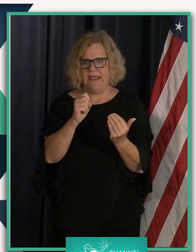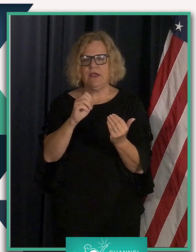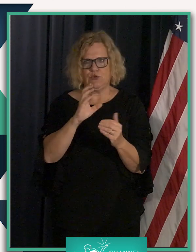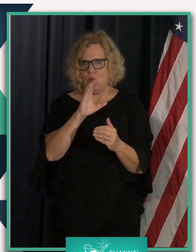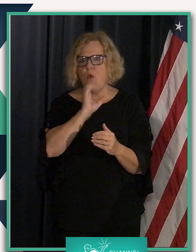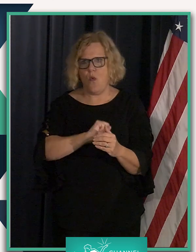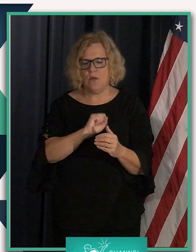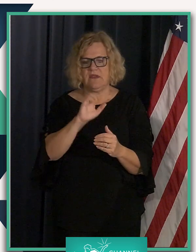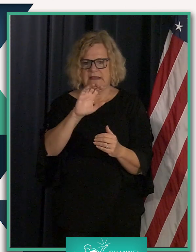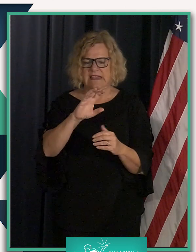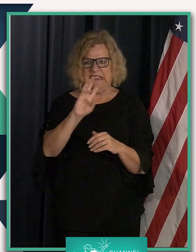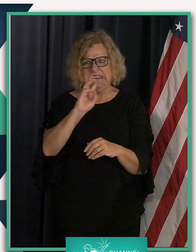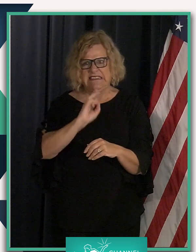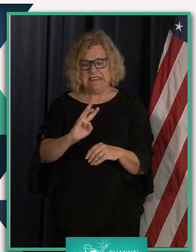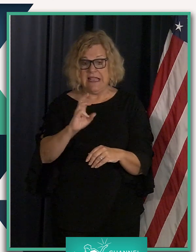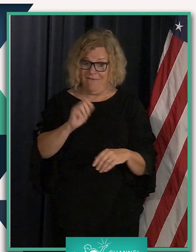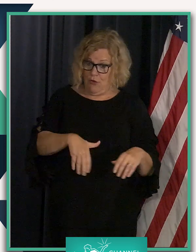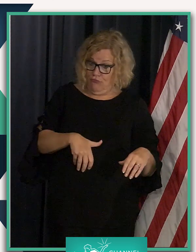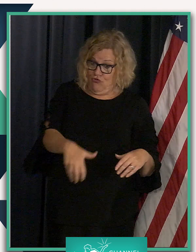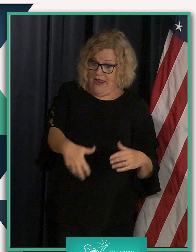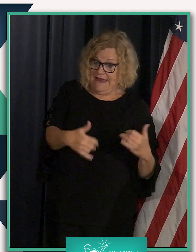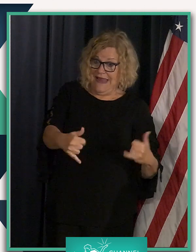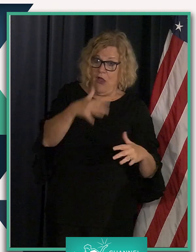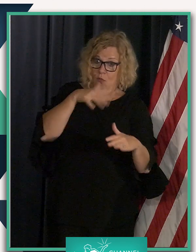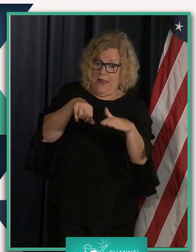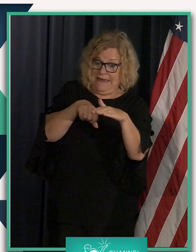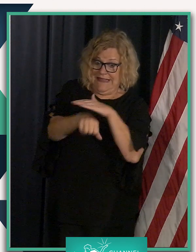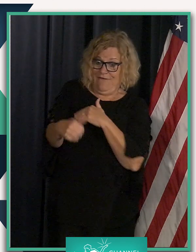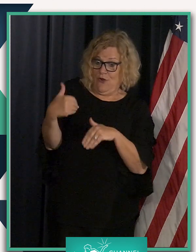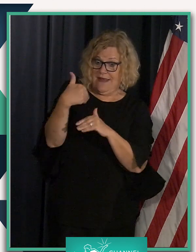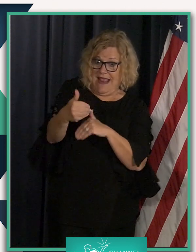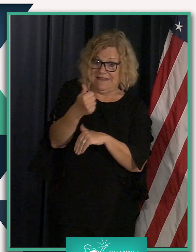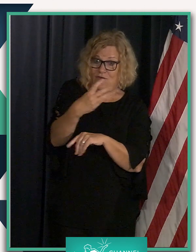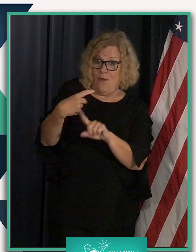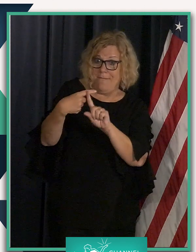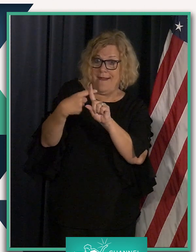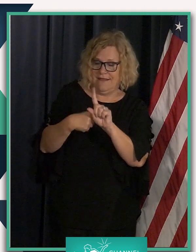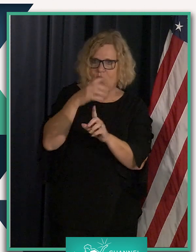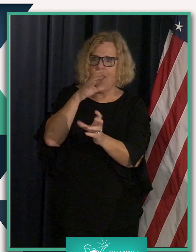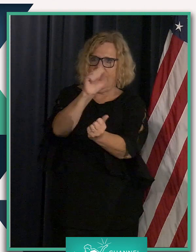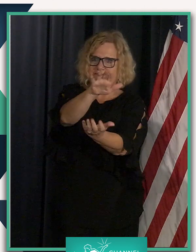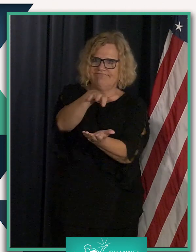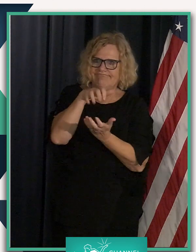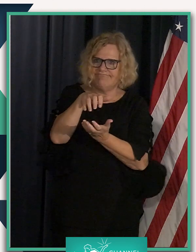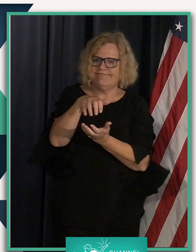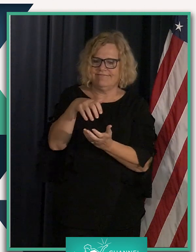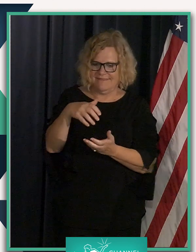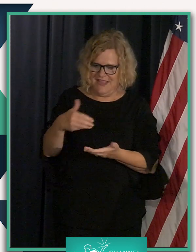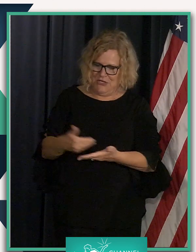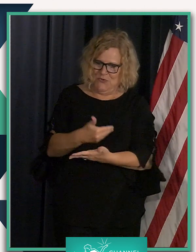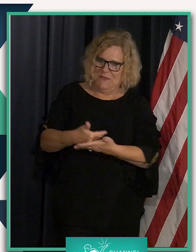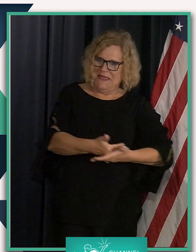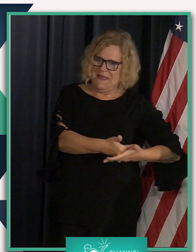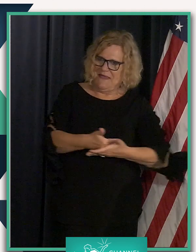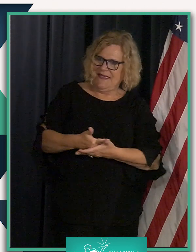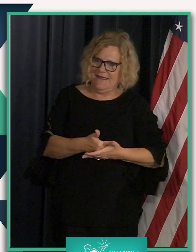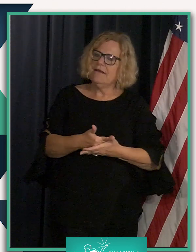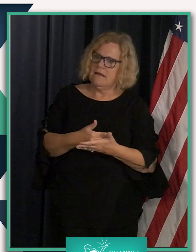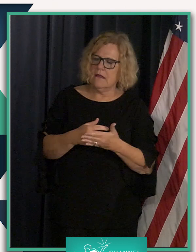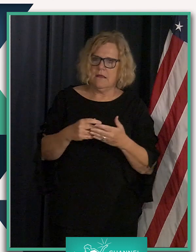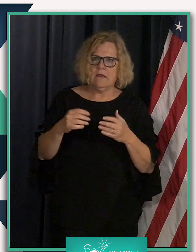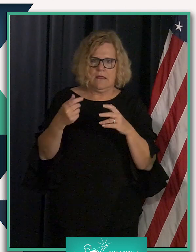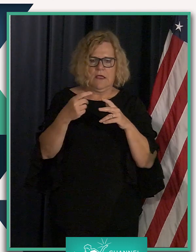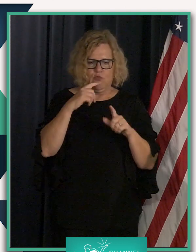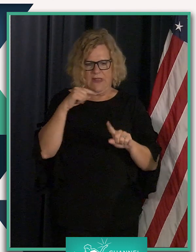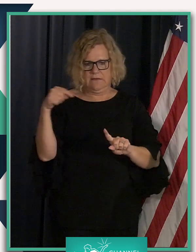other hand, if you're pregnant and you're going to deliver in the next few months, you're going to get an additional child. So everything is measured as of